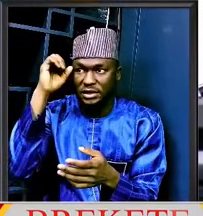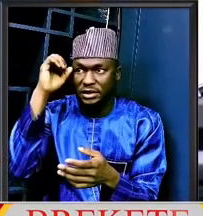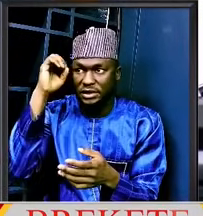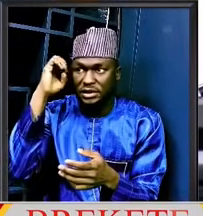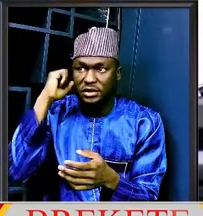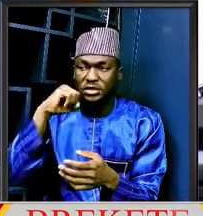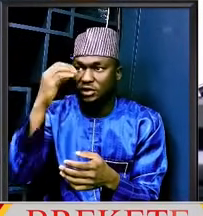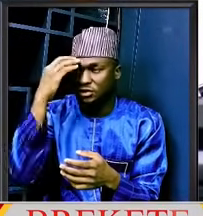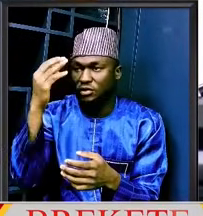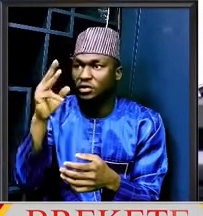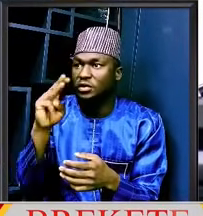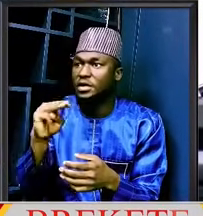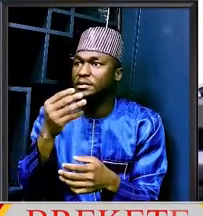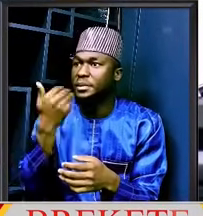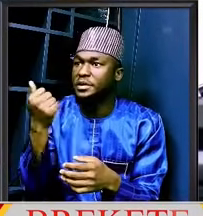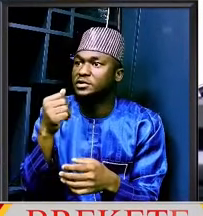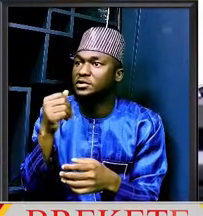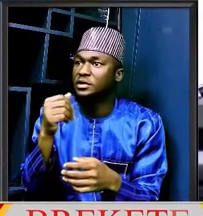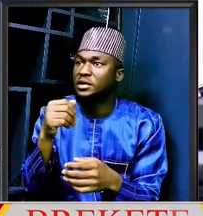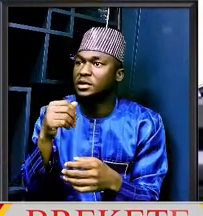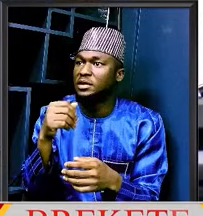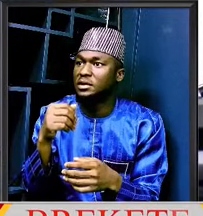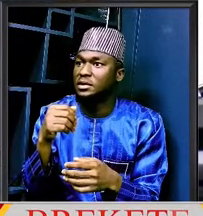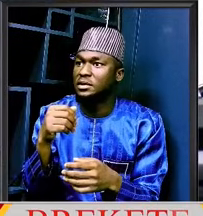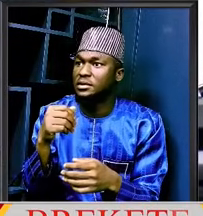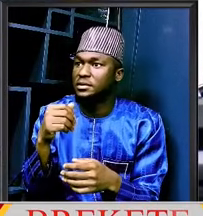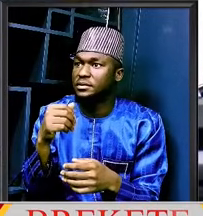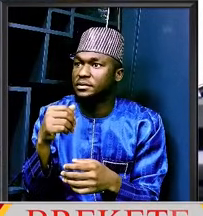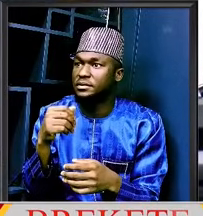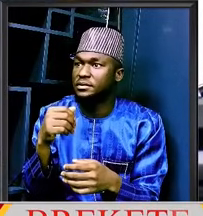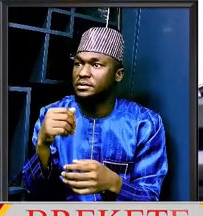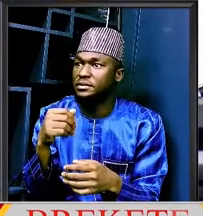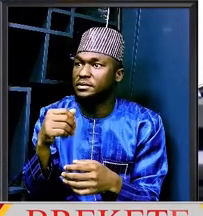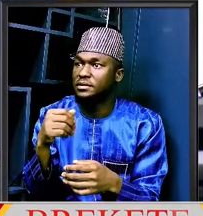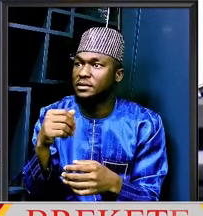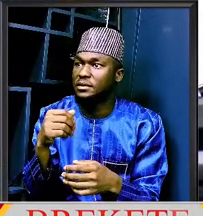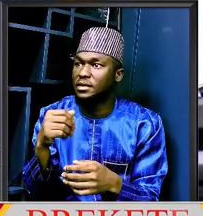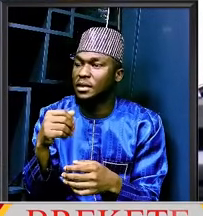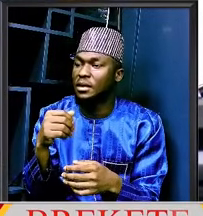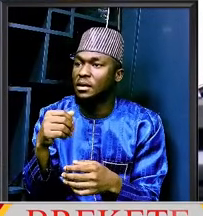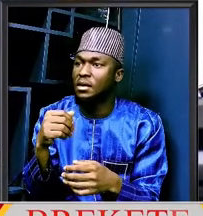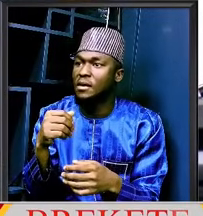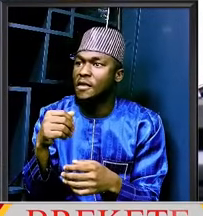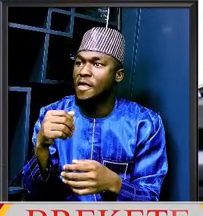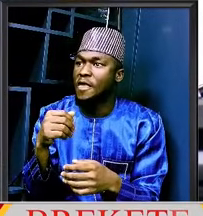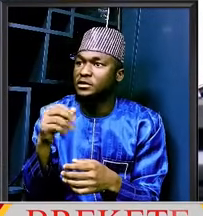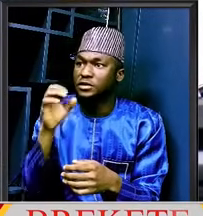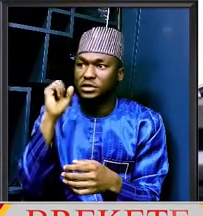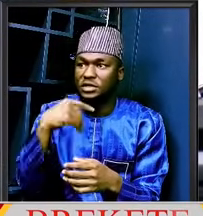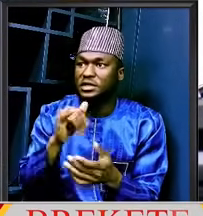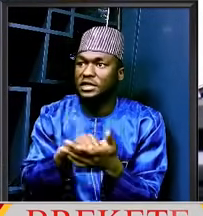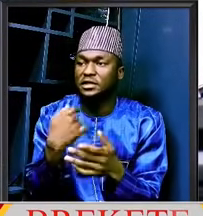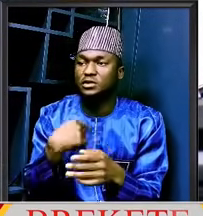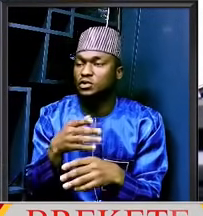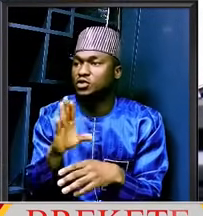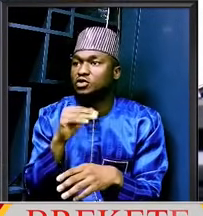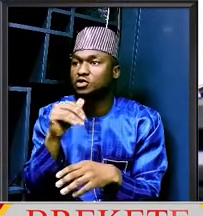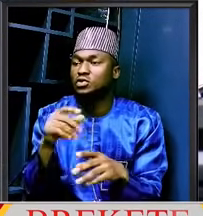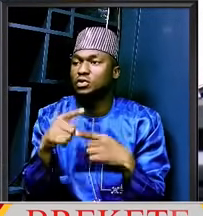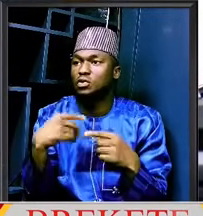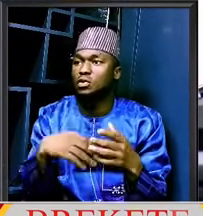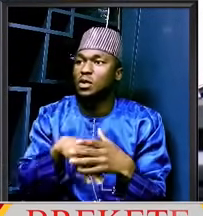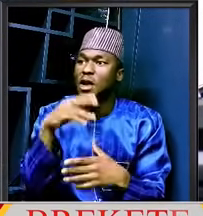relates with them. So if they are trying to be aggressive, he might also be aggressive, but because he knows these boys. So he said we should not go out. So we all woke